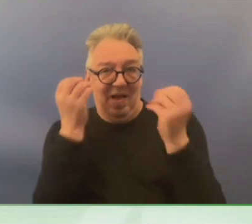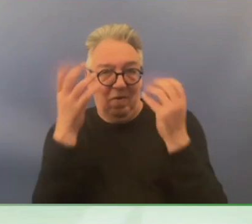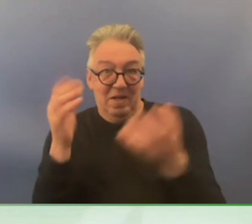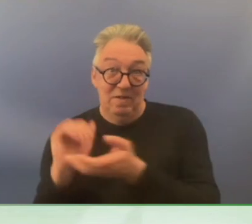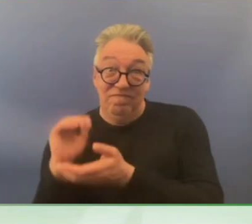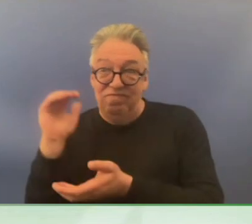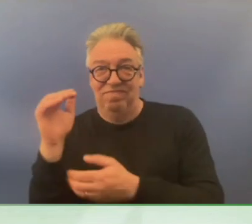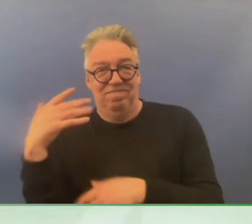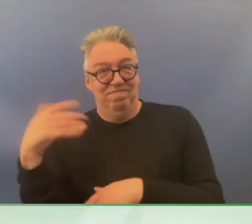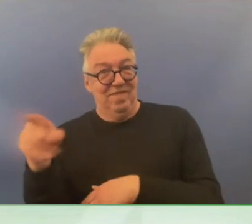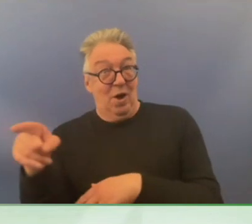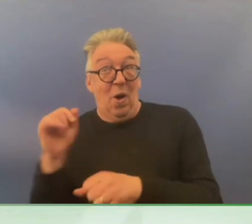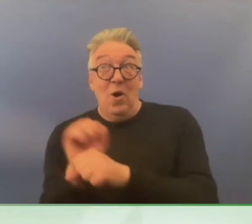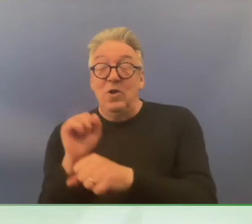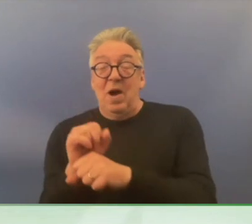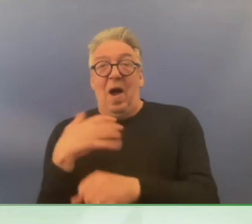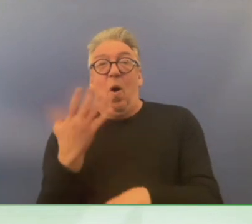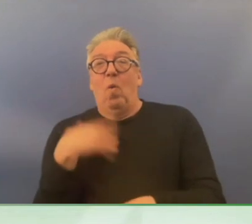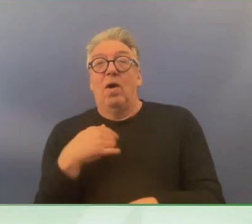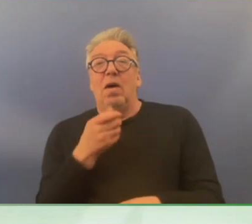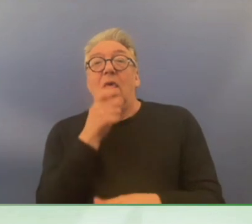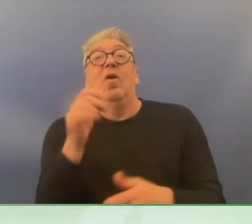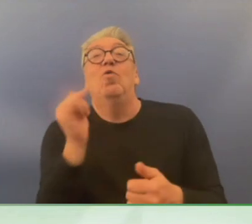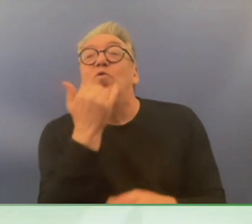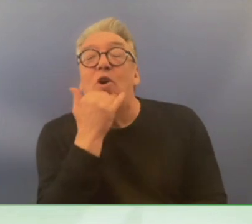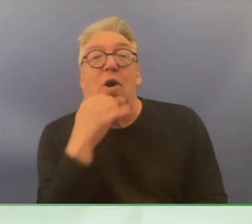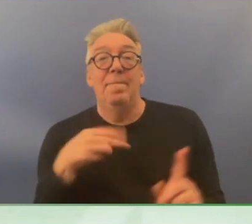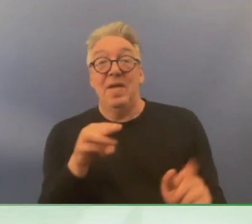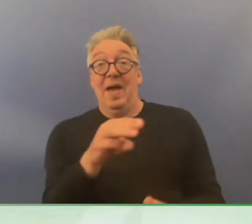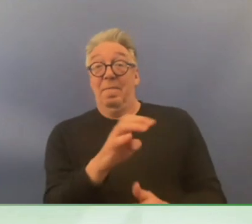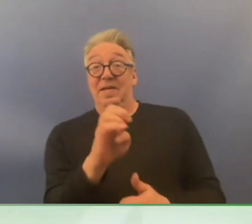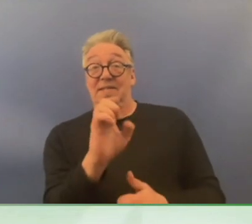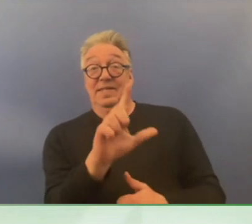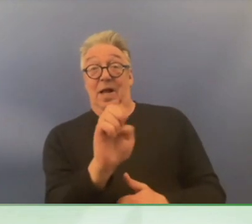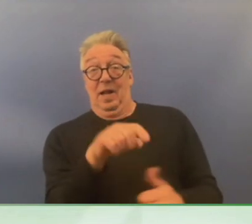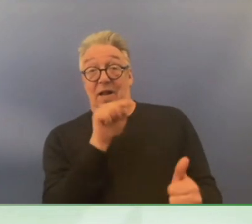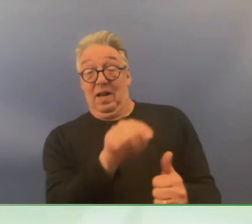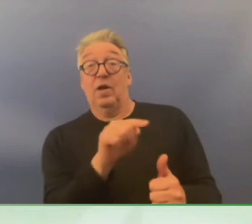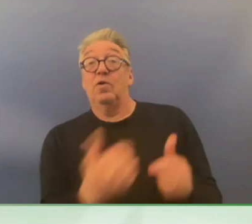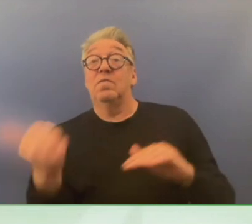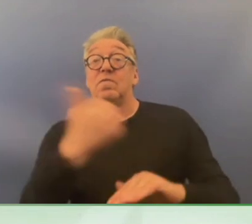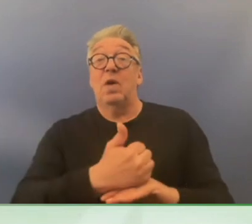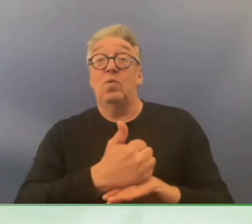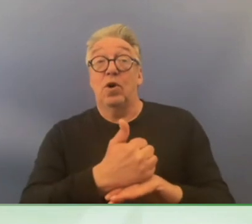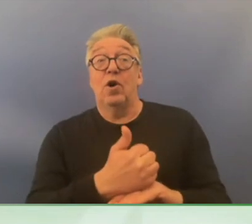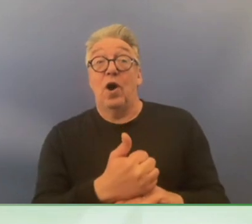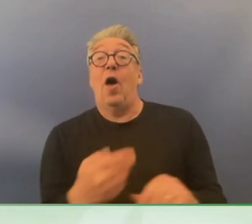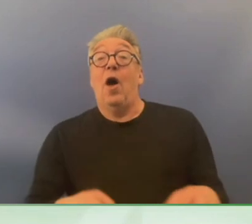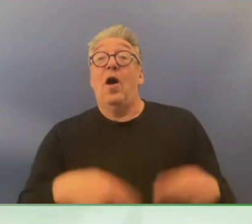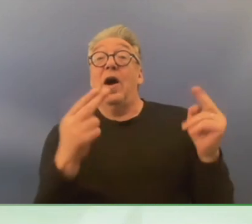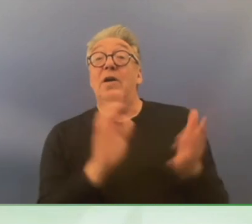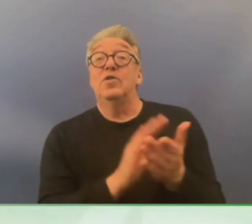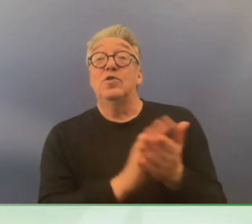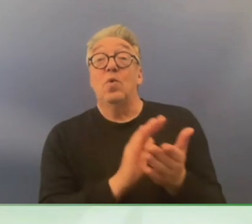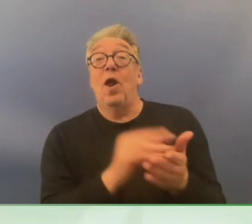do not want to get it wrong. We have with us Michelle. Michelle is the founder and director of iSchoolAfrica Educational Trust based